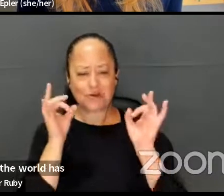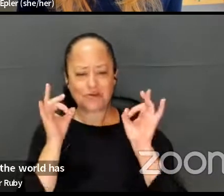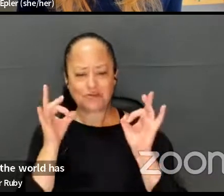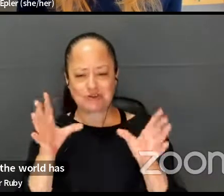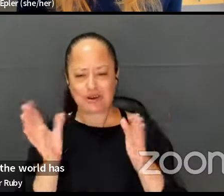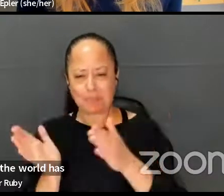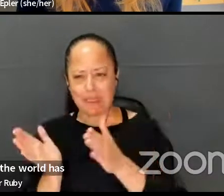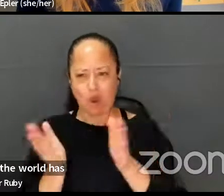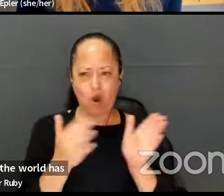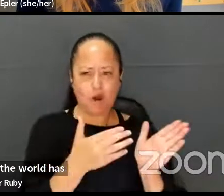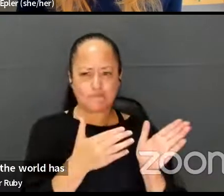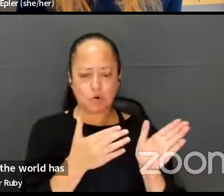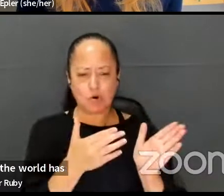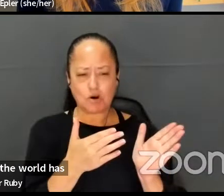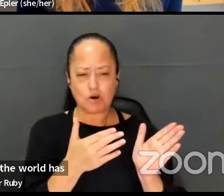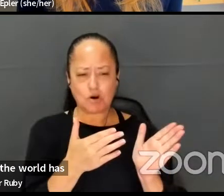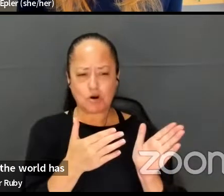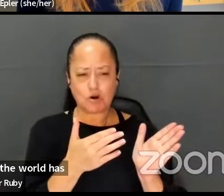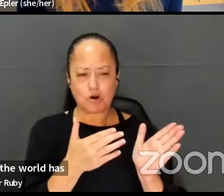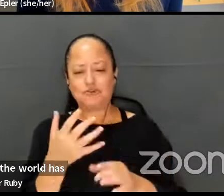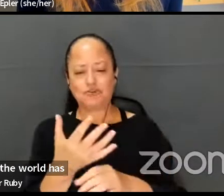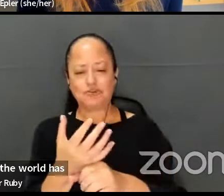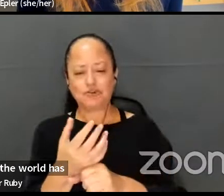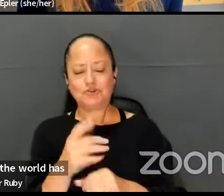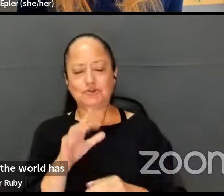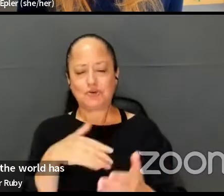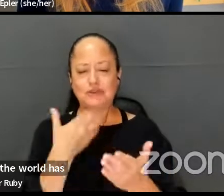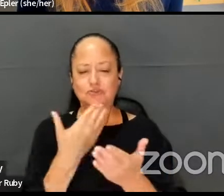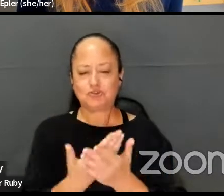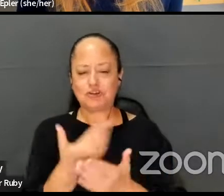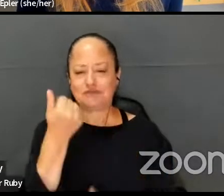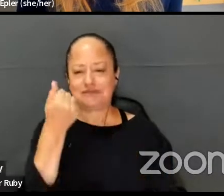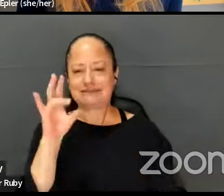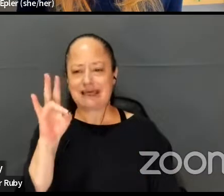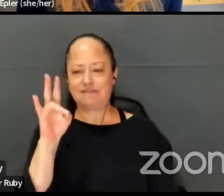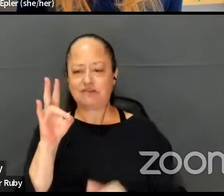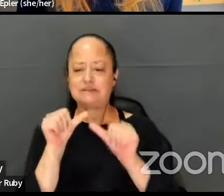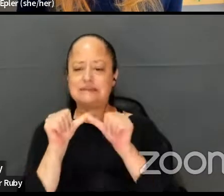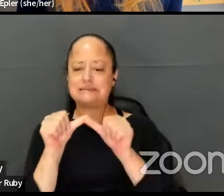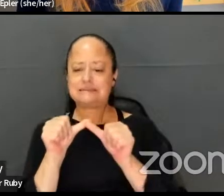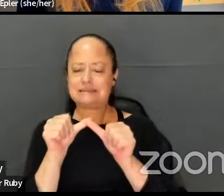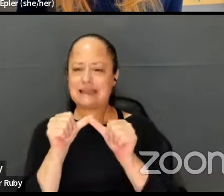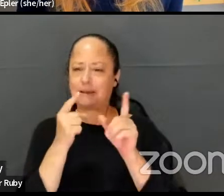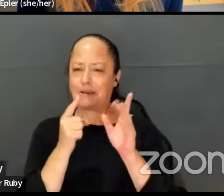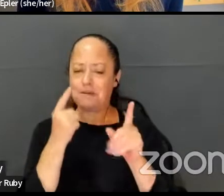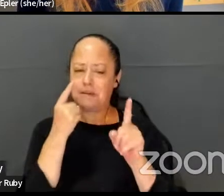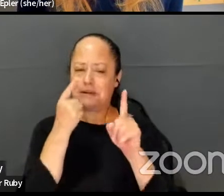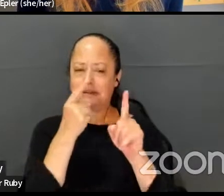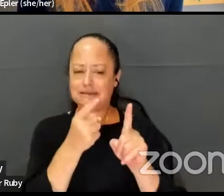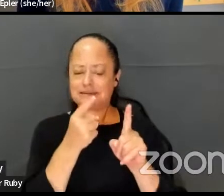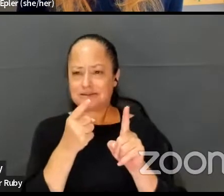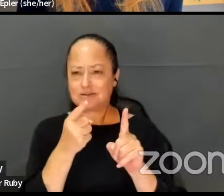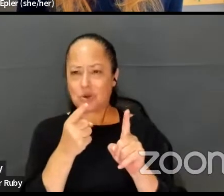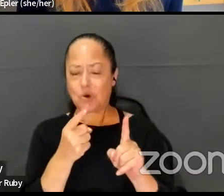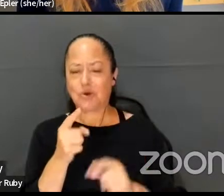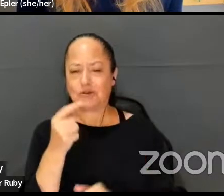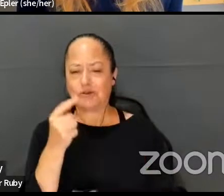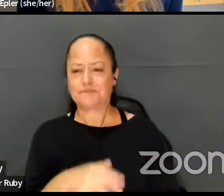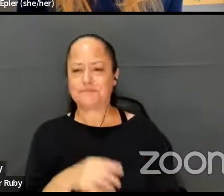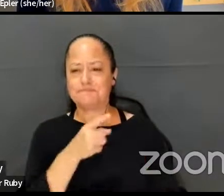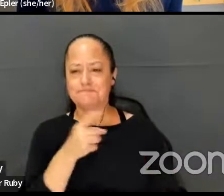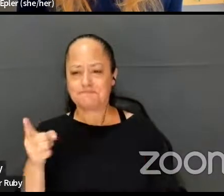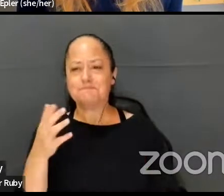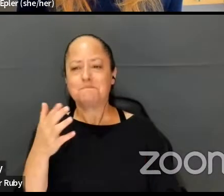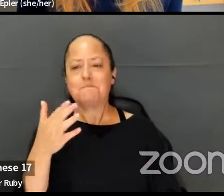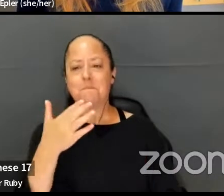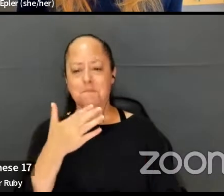course as far as achieving these 17 Sustainable Development Goals are concerned. Having said that, though, it is my